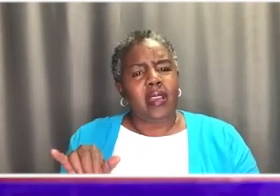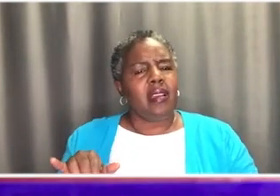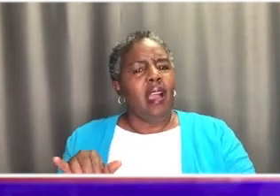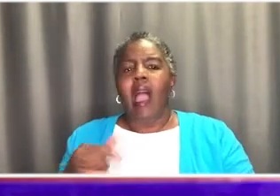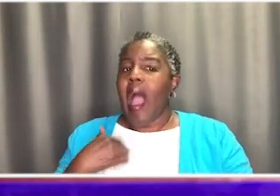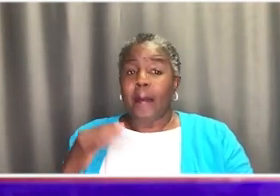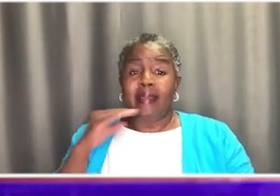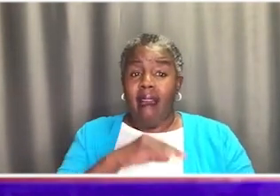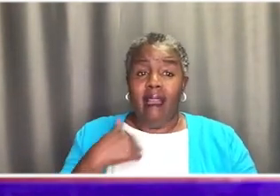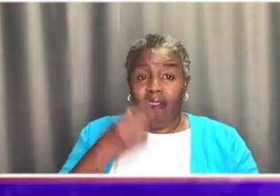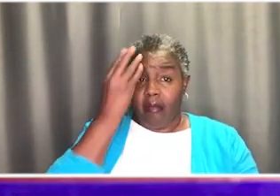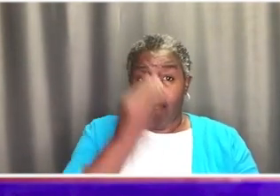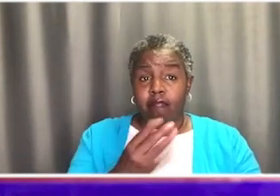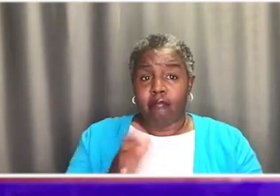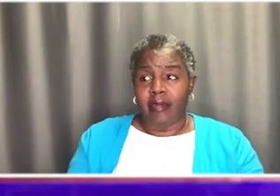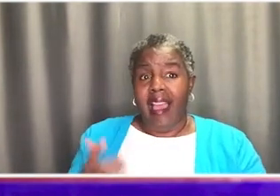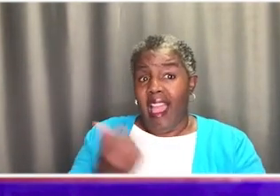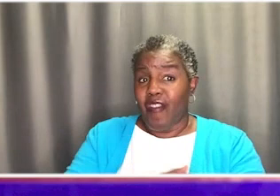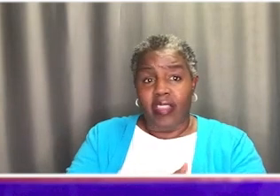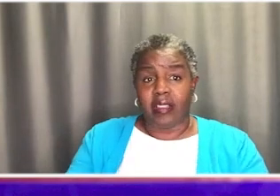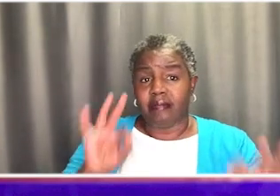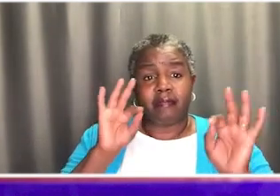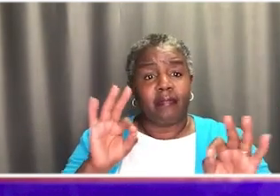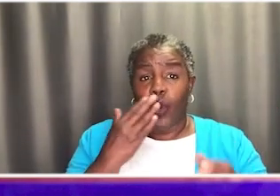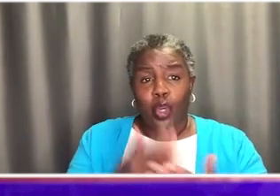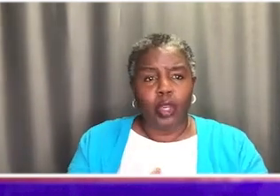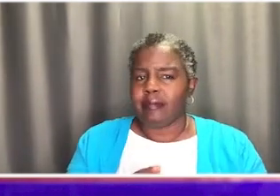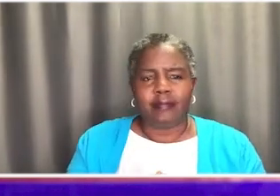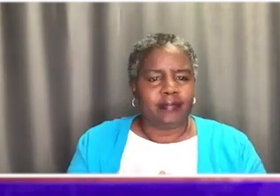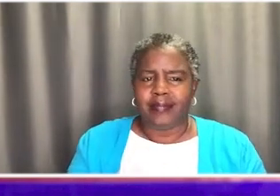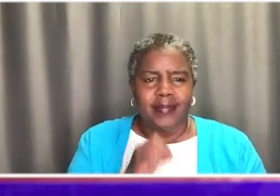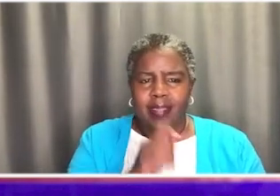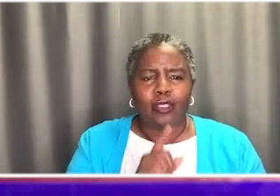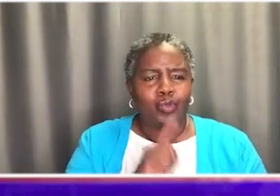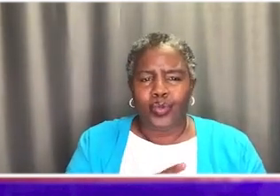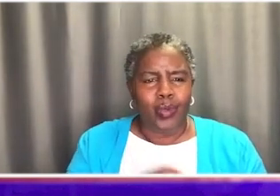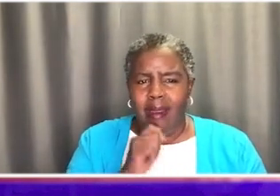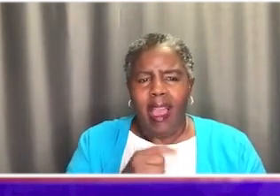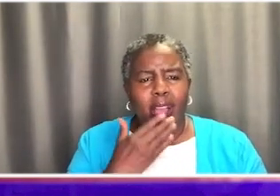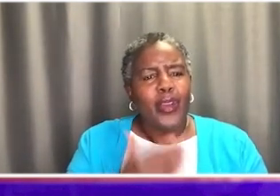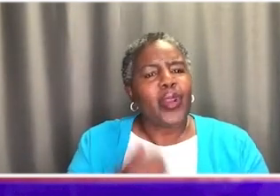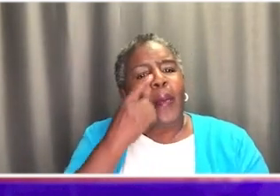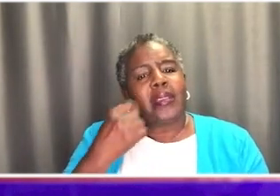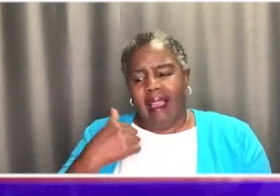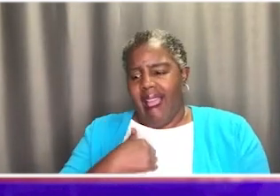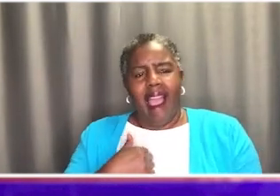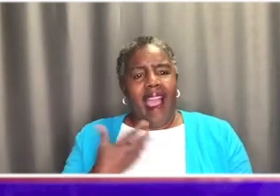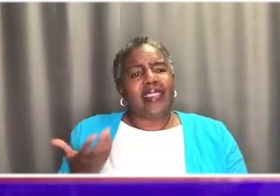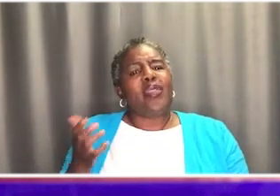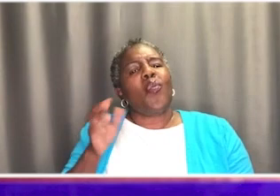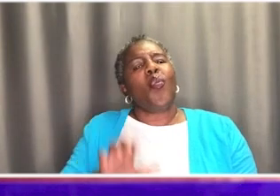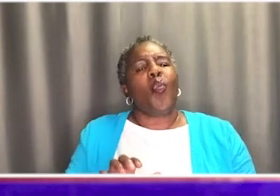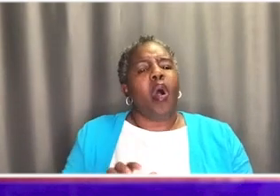be lying if I told you that everything was all good. It wasn't all good because I didn't